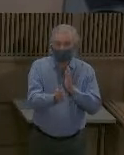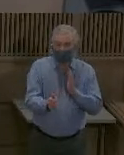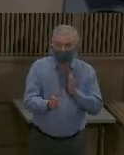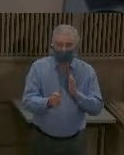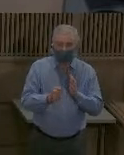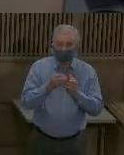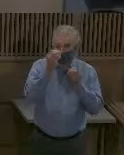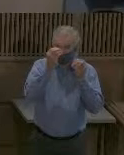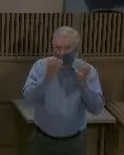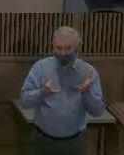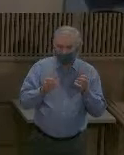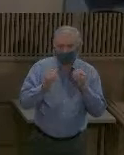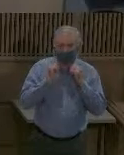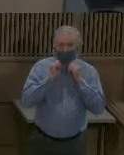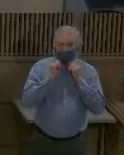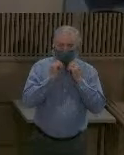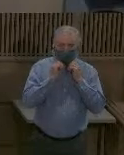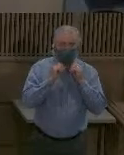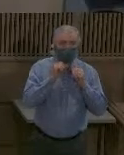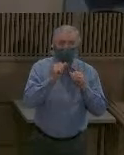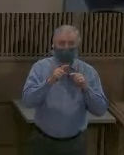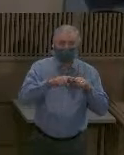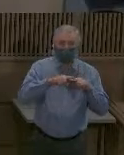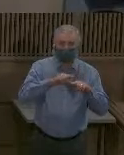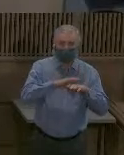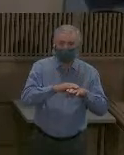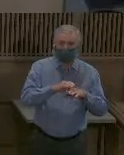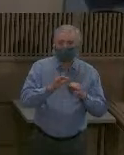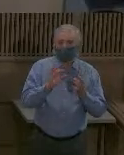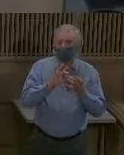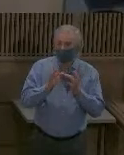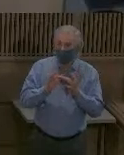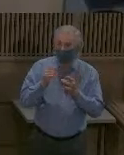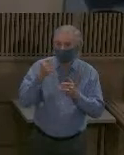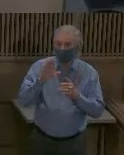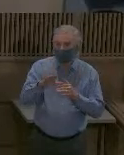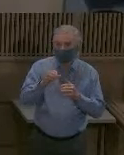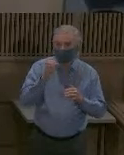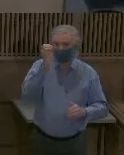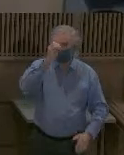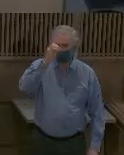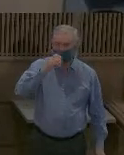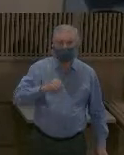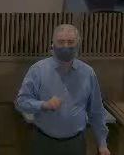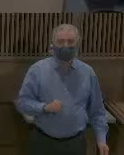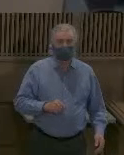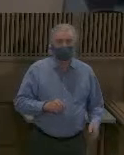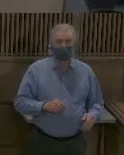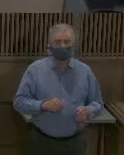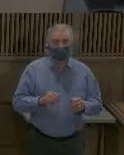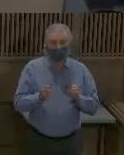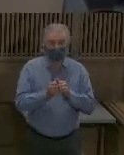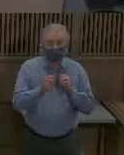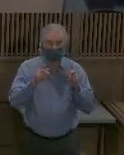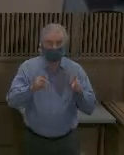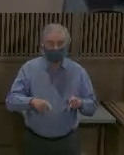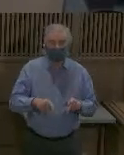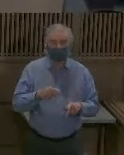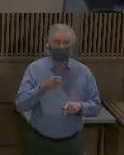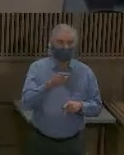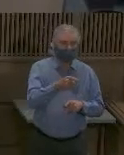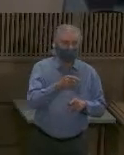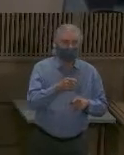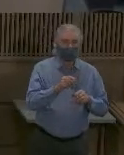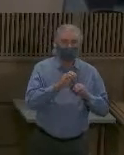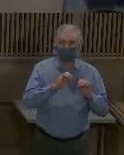information, and do not go to social media for somebody that has no medical opinion, no medical